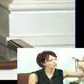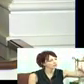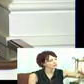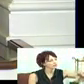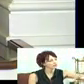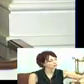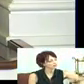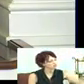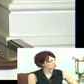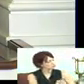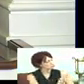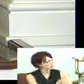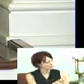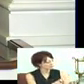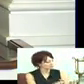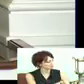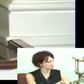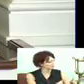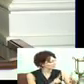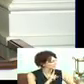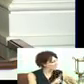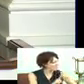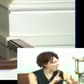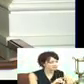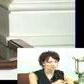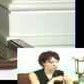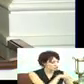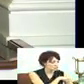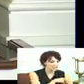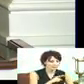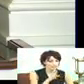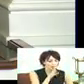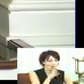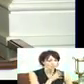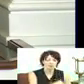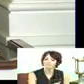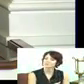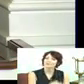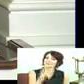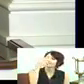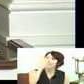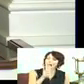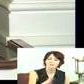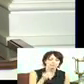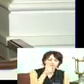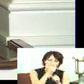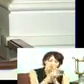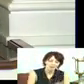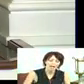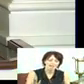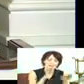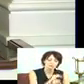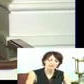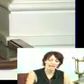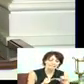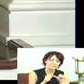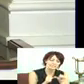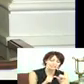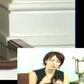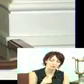sat there and talked, and Sini talked about how good God had been to her and how